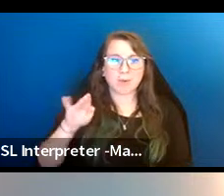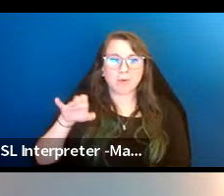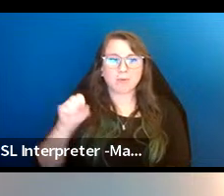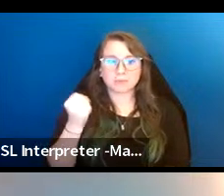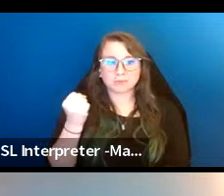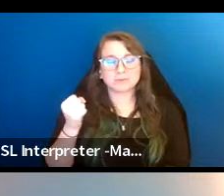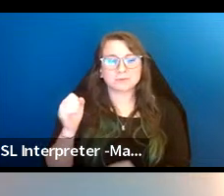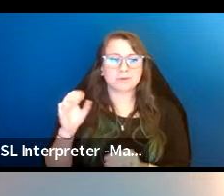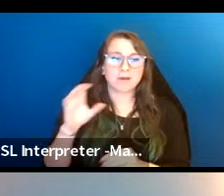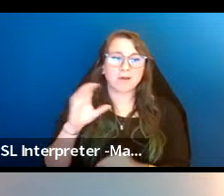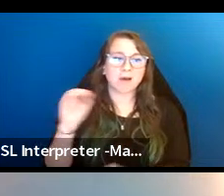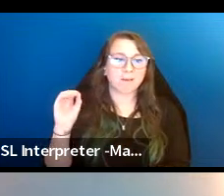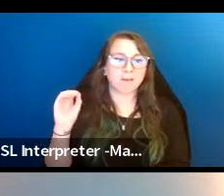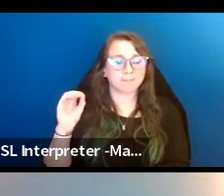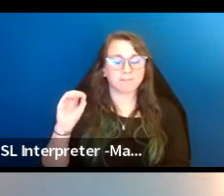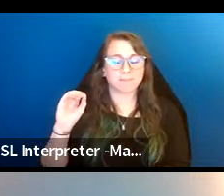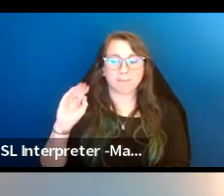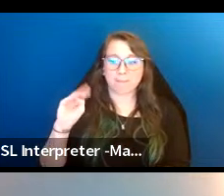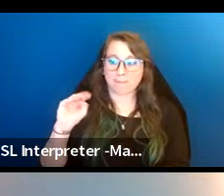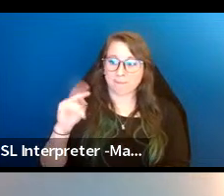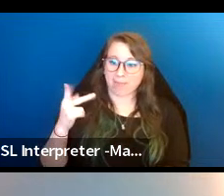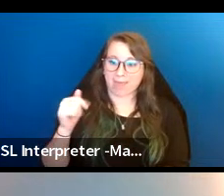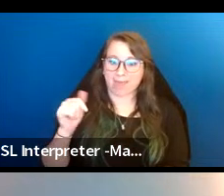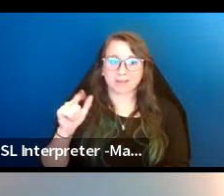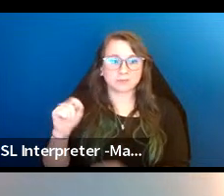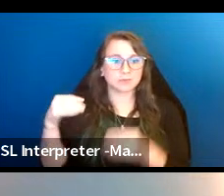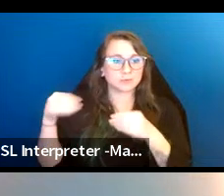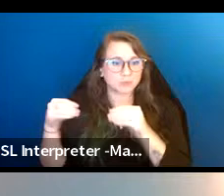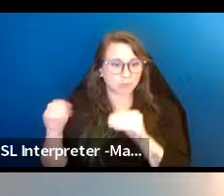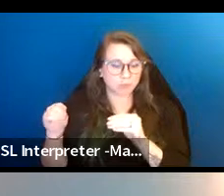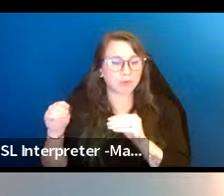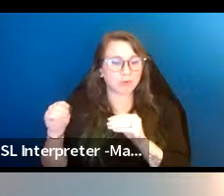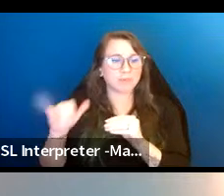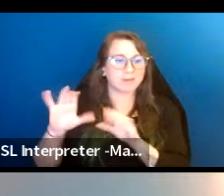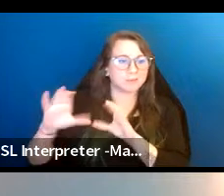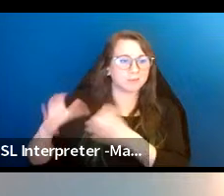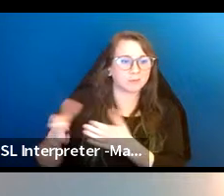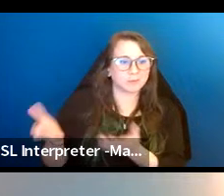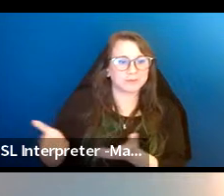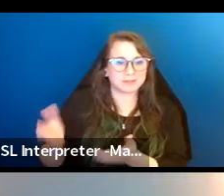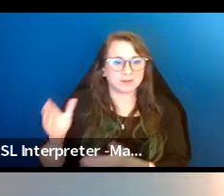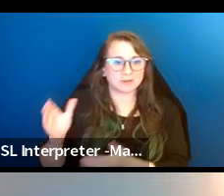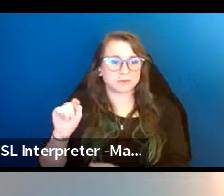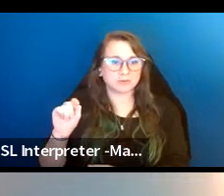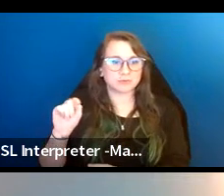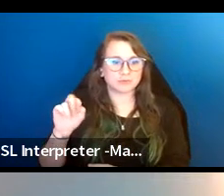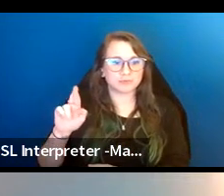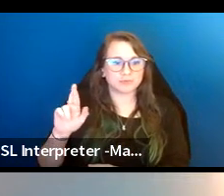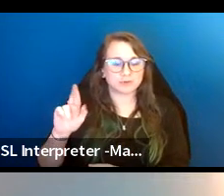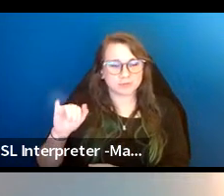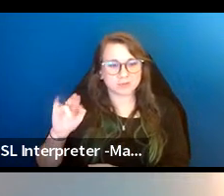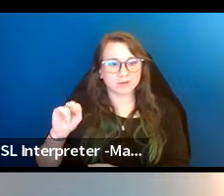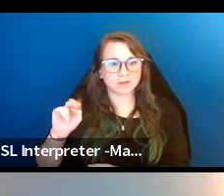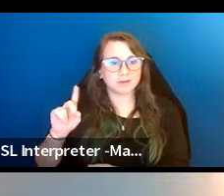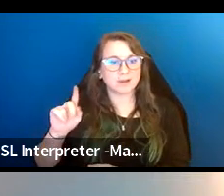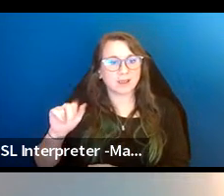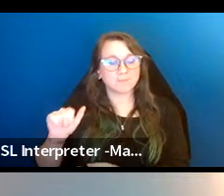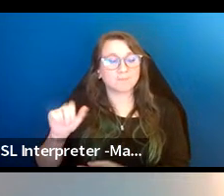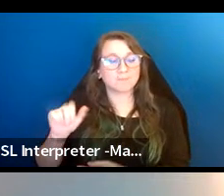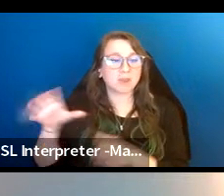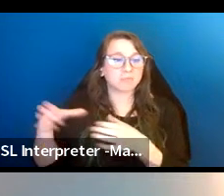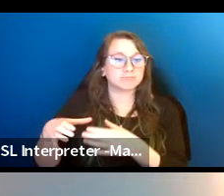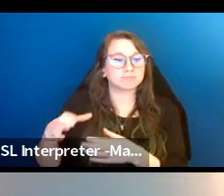and the Men of Trinidad, which is a group here in Trinidad. The Men of Trinidad is putting together a